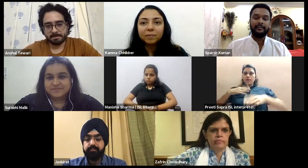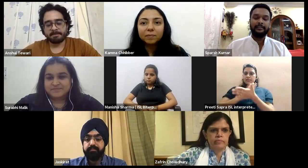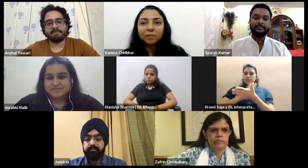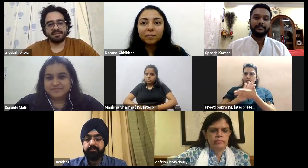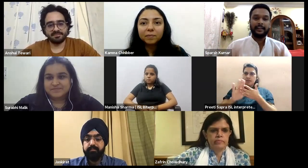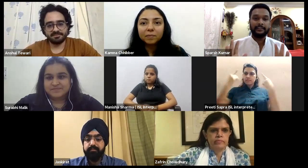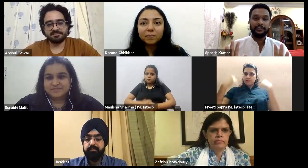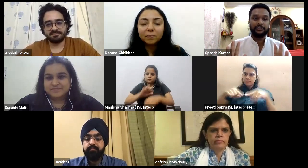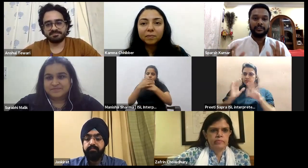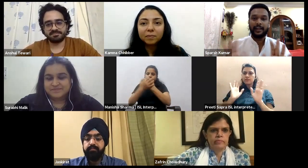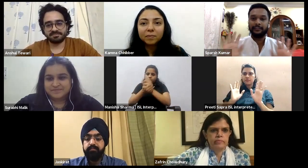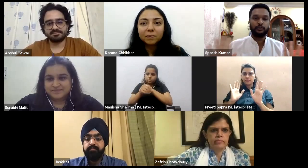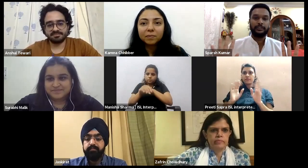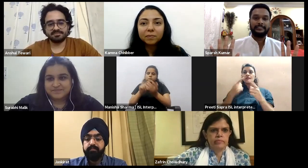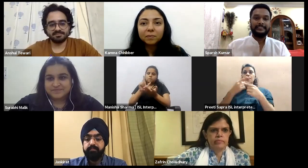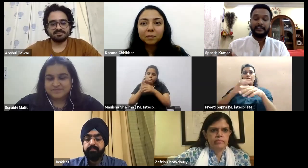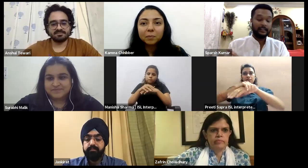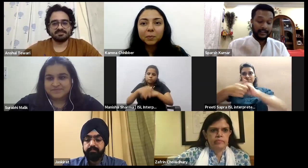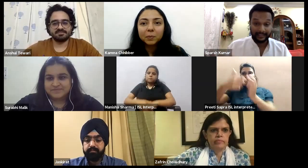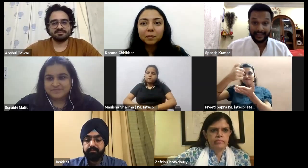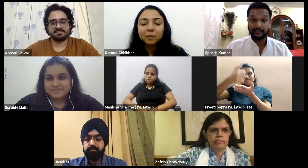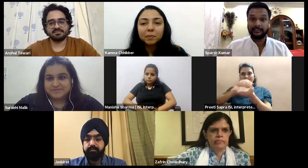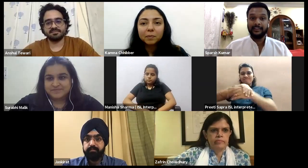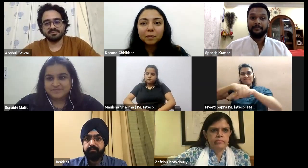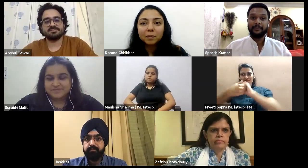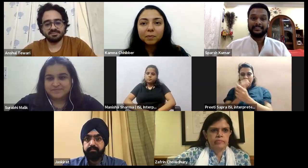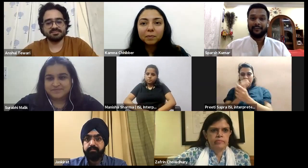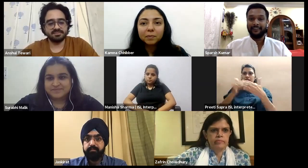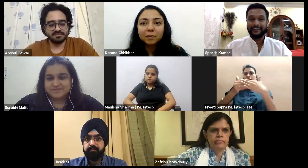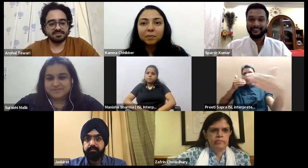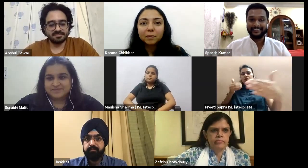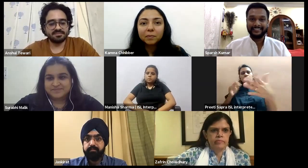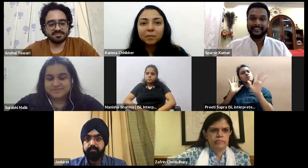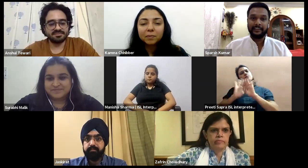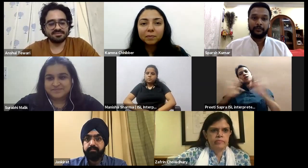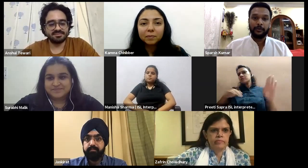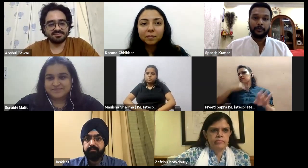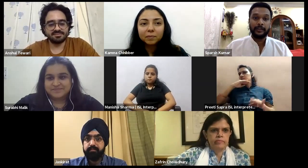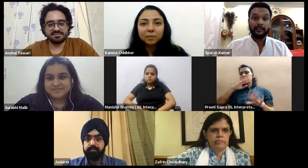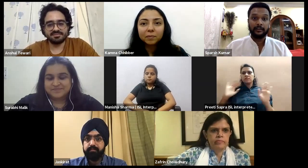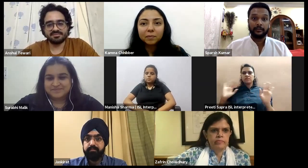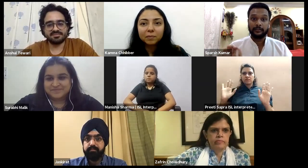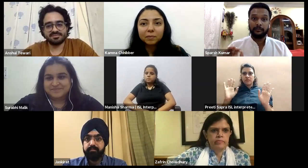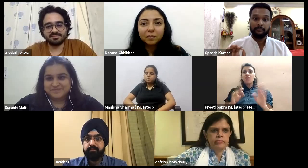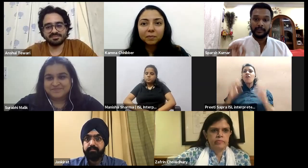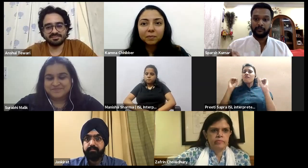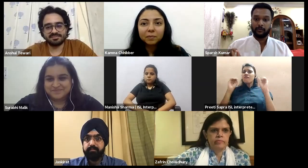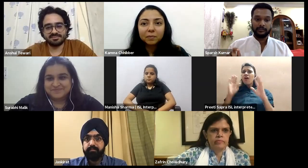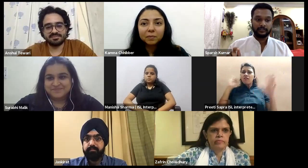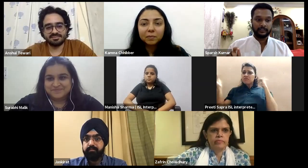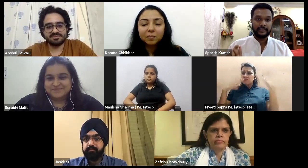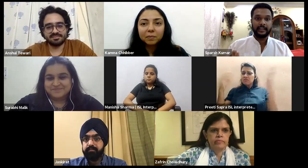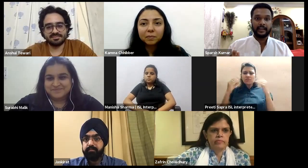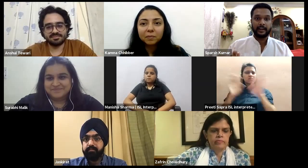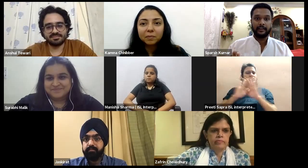and sanitization and social distancing. Nothing else. Please, all the other things that they've told you that the best one